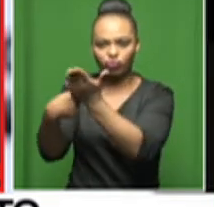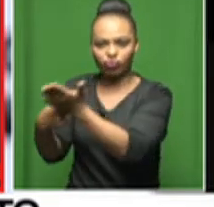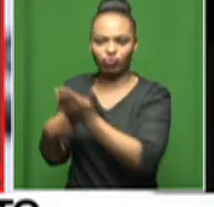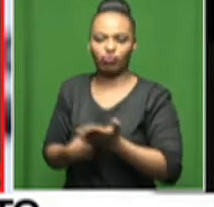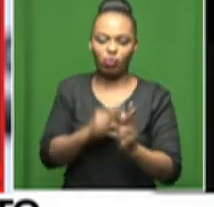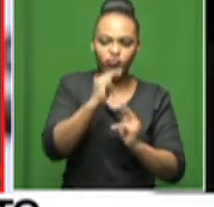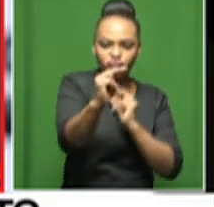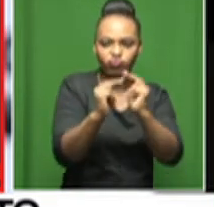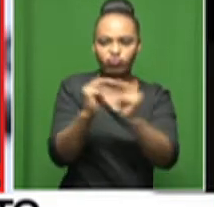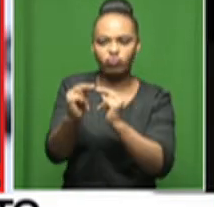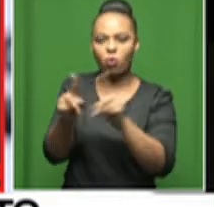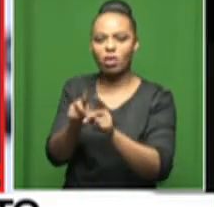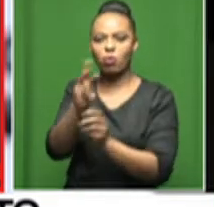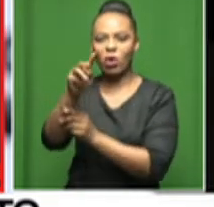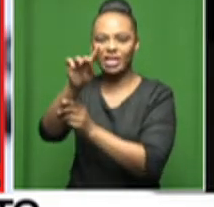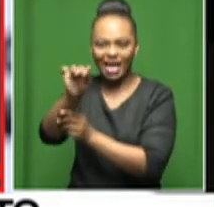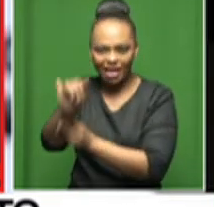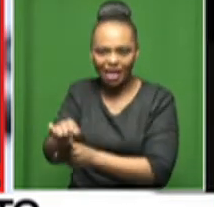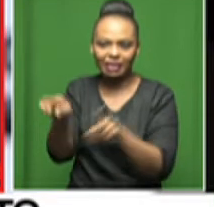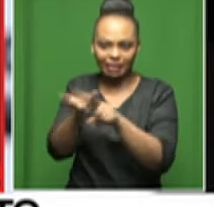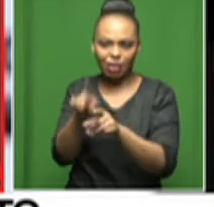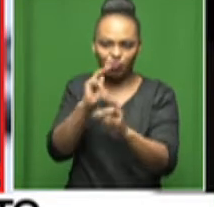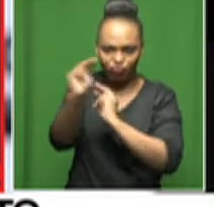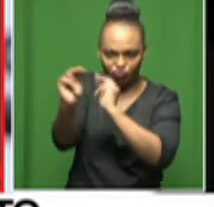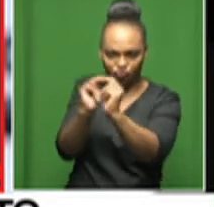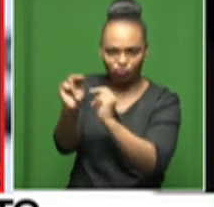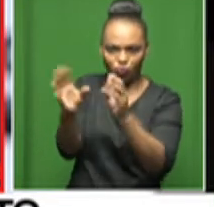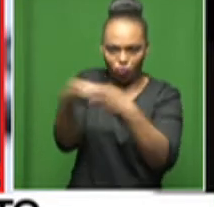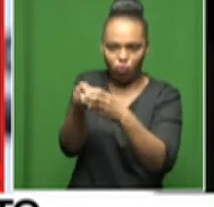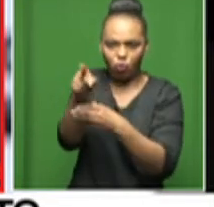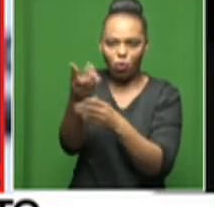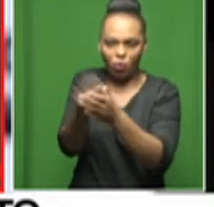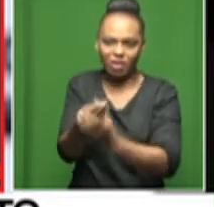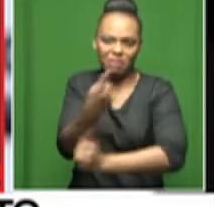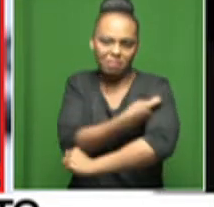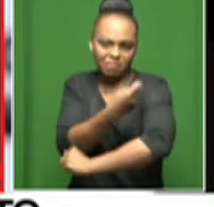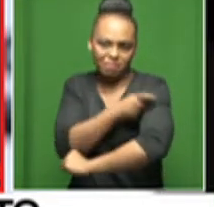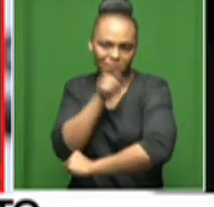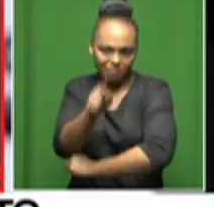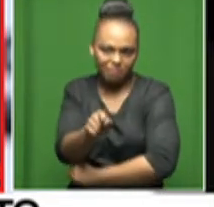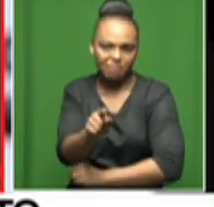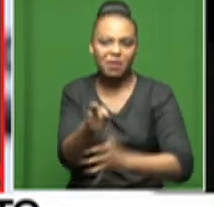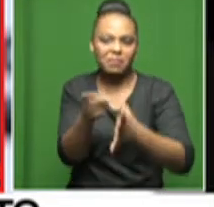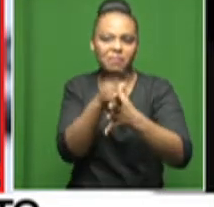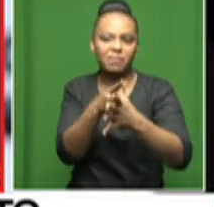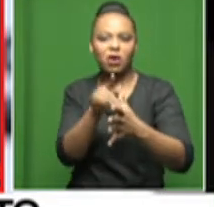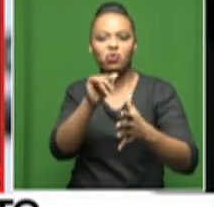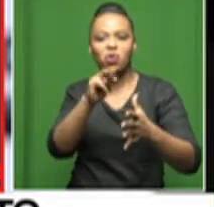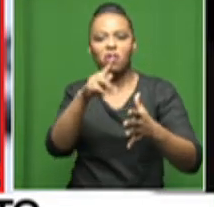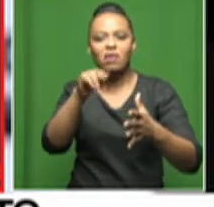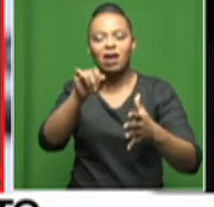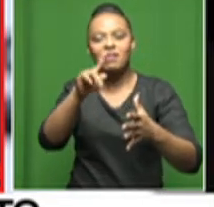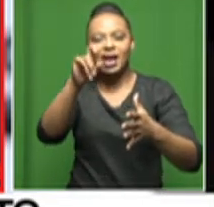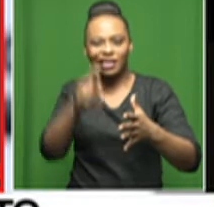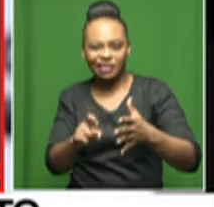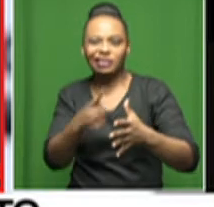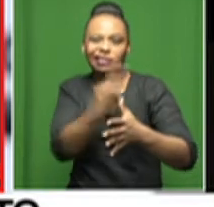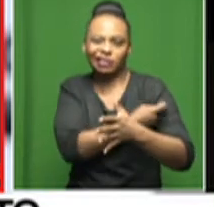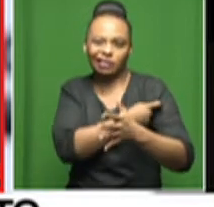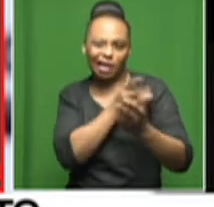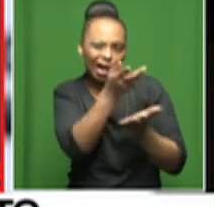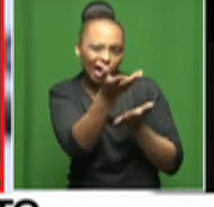with Moderna, and we will also need to explore on Novovex, because that one had not been much of